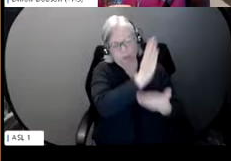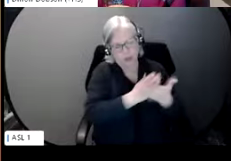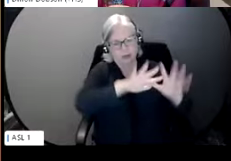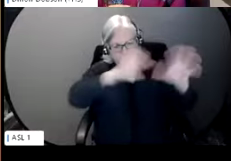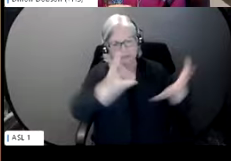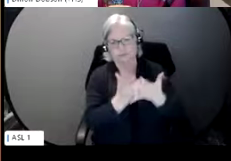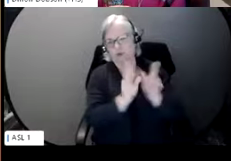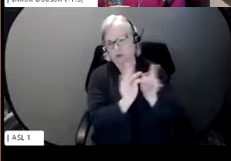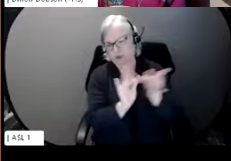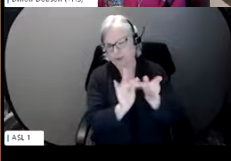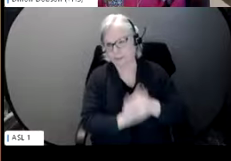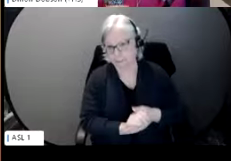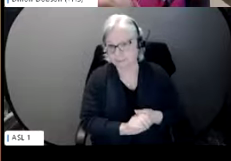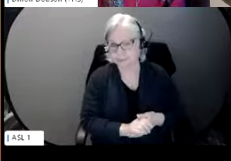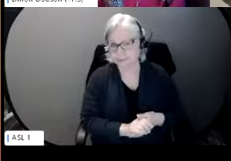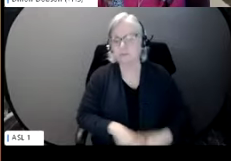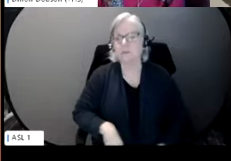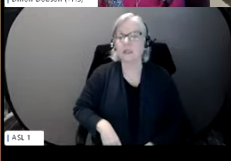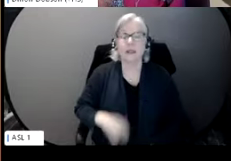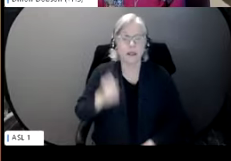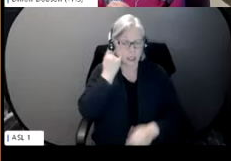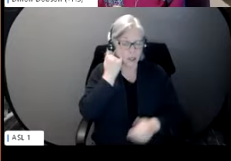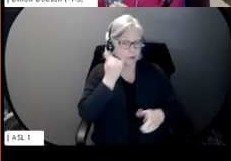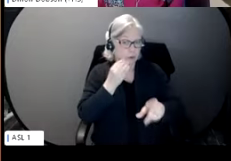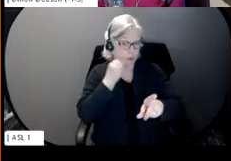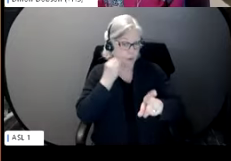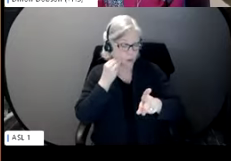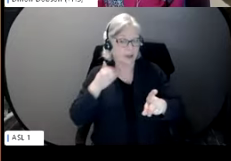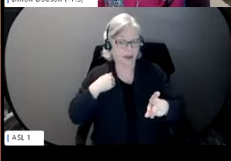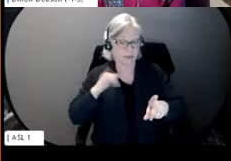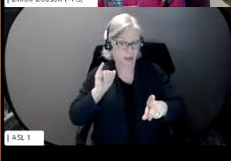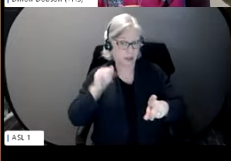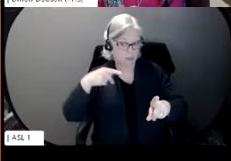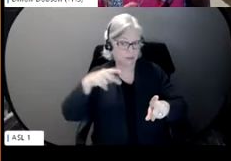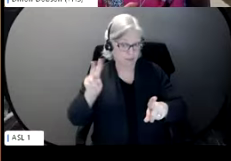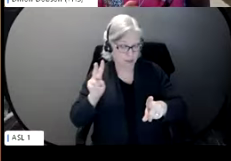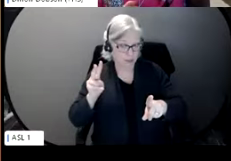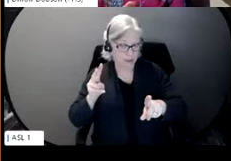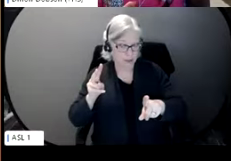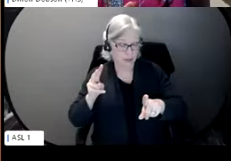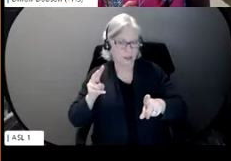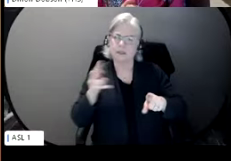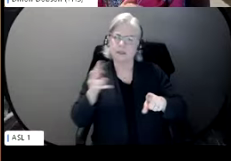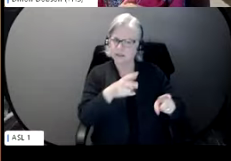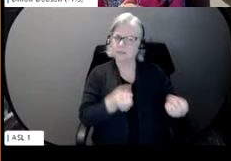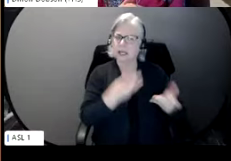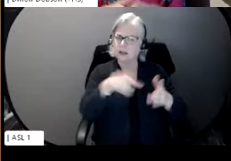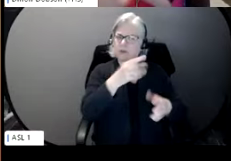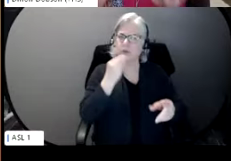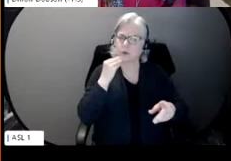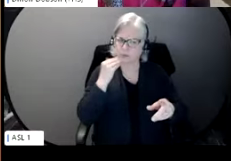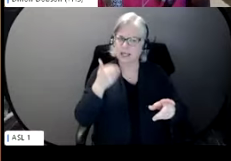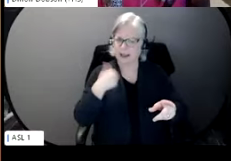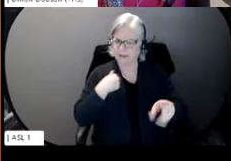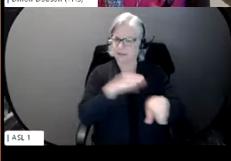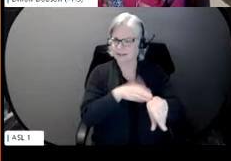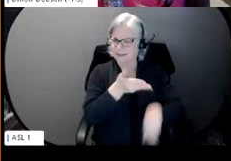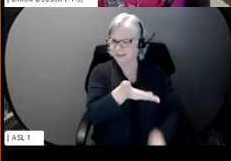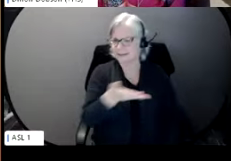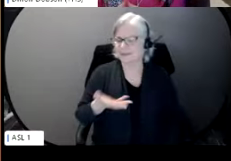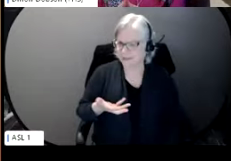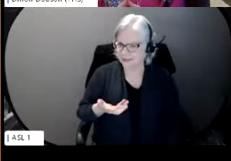that are marked by IPV actually have higher than average rates of pet ownership. And so these are extremely high